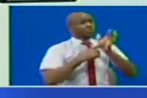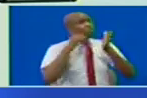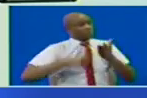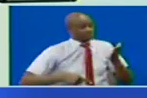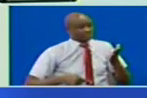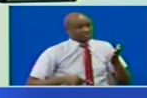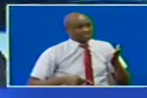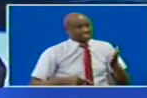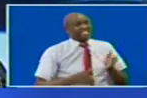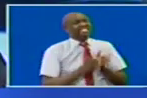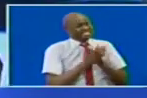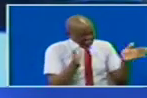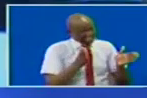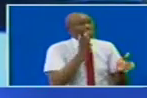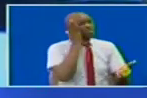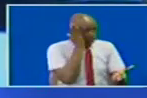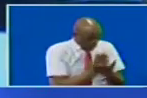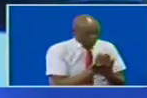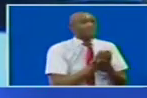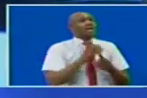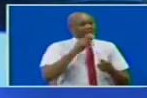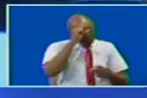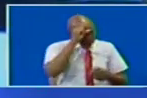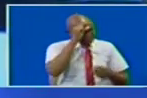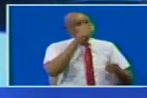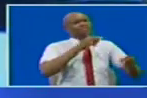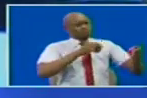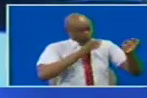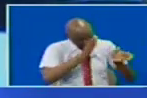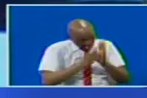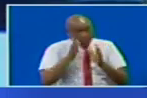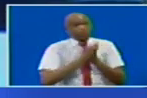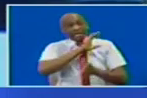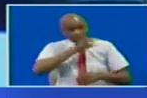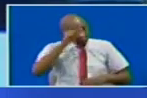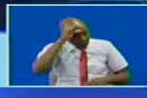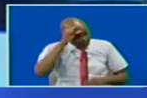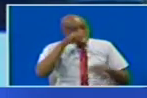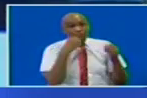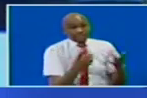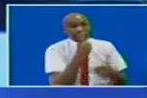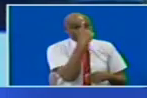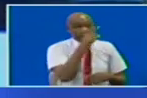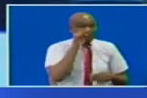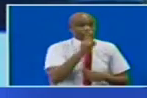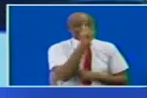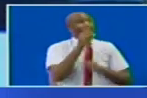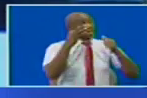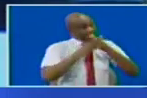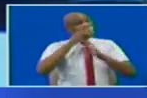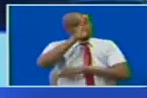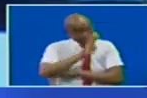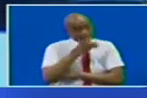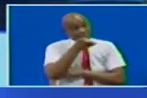shows genuine government transactions that were done by the county government amounting to 1.18